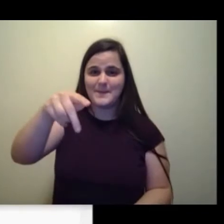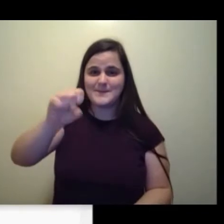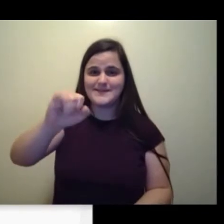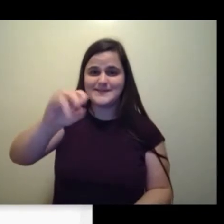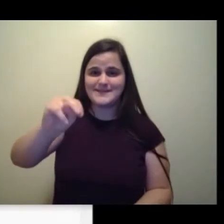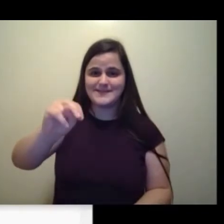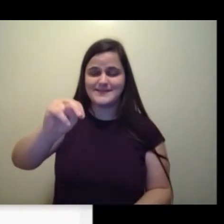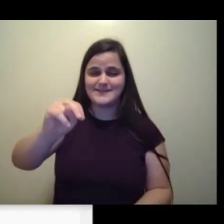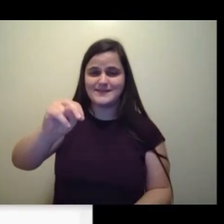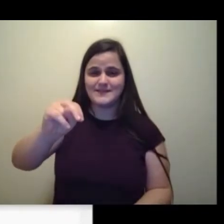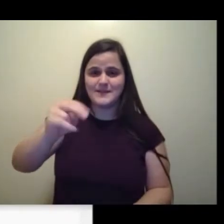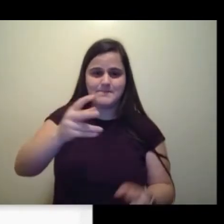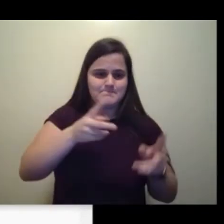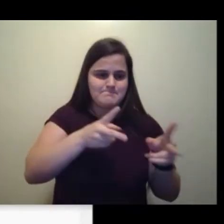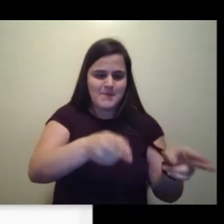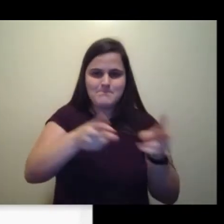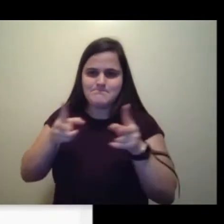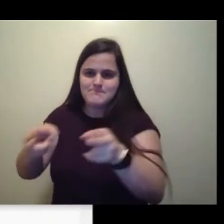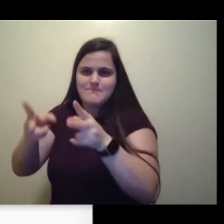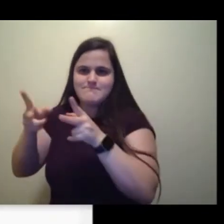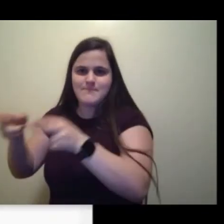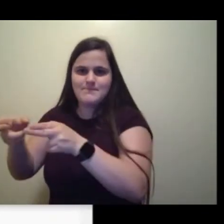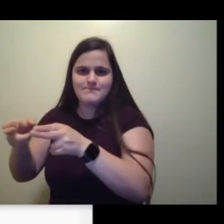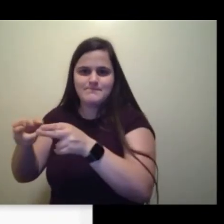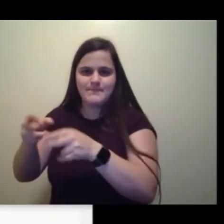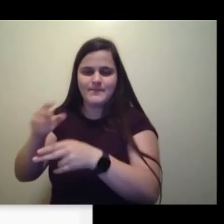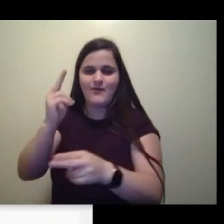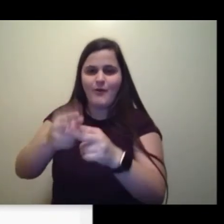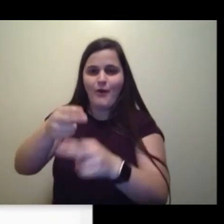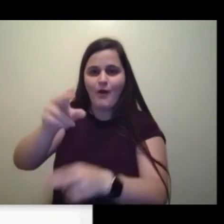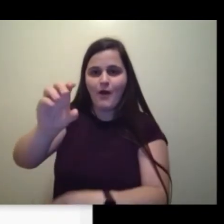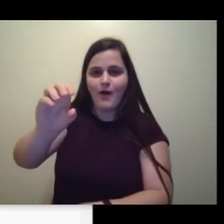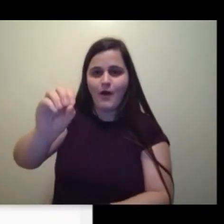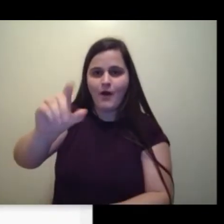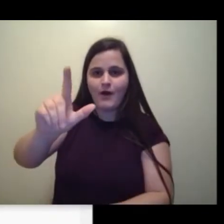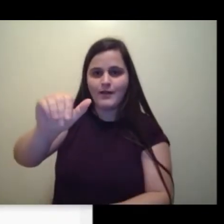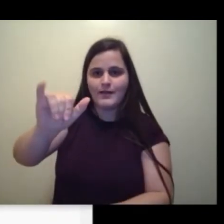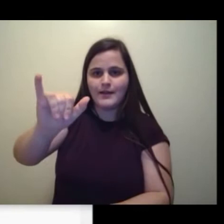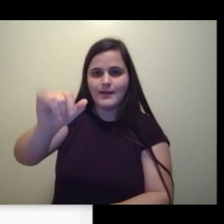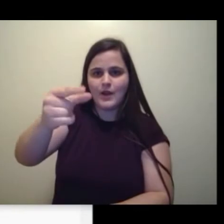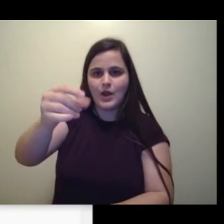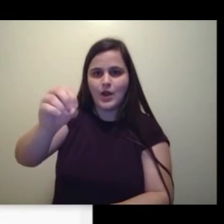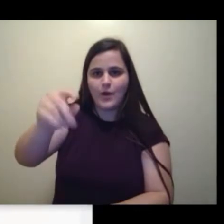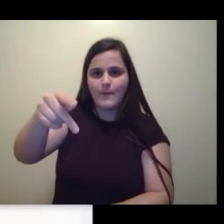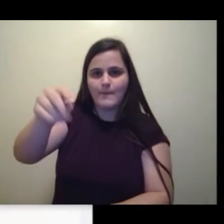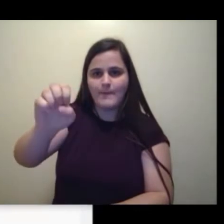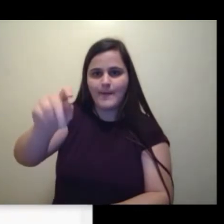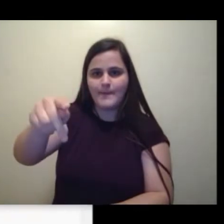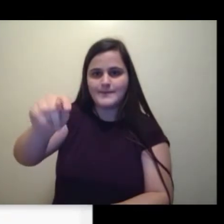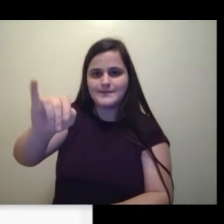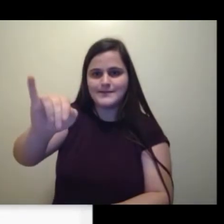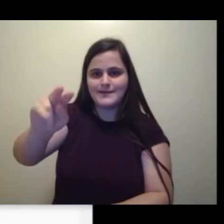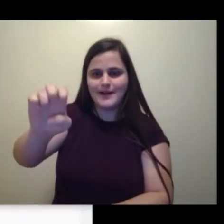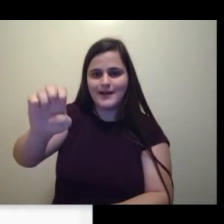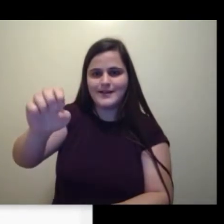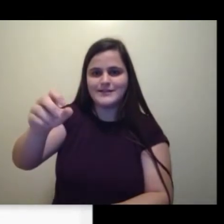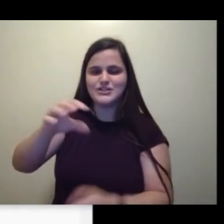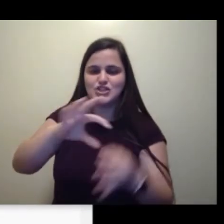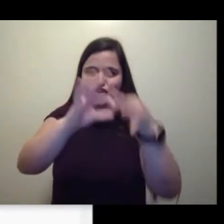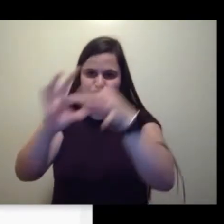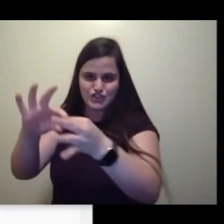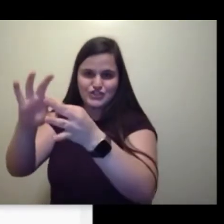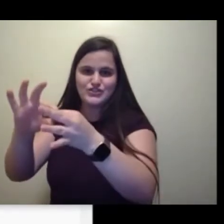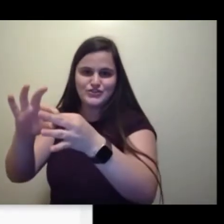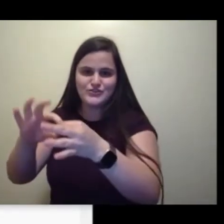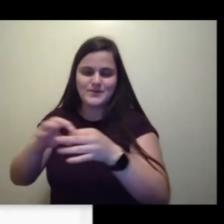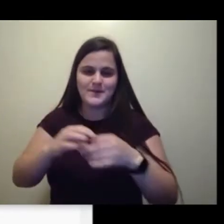any available protein into smaller oligopeptide chains, which move into the duodenum, where a second set of